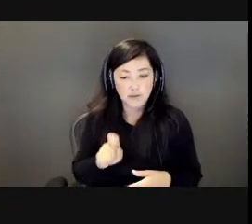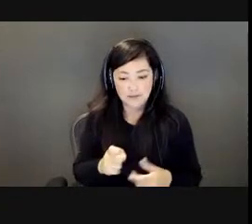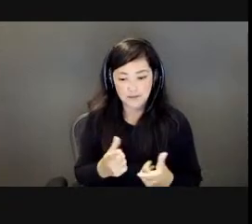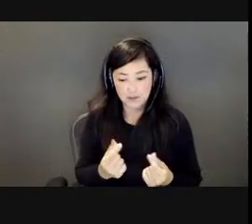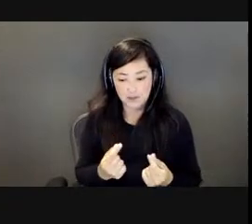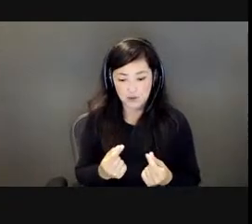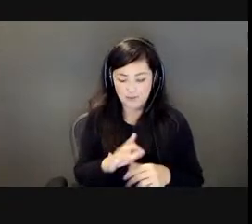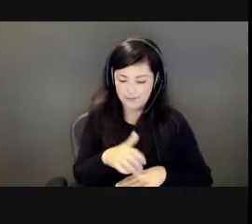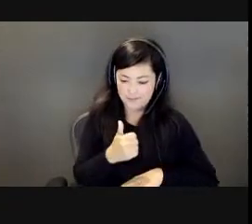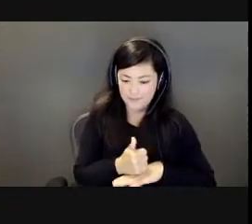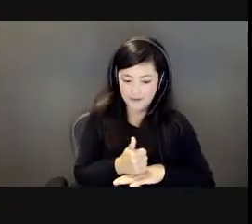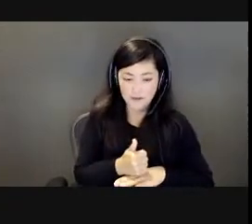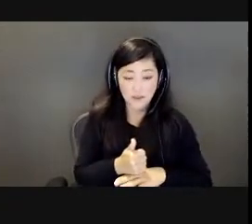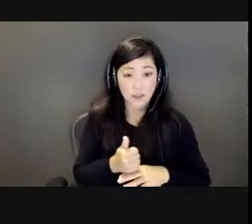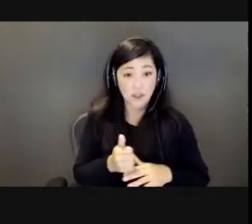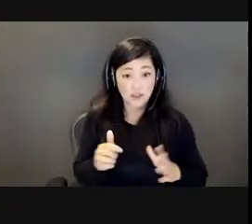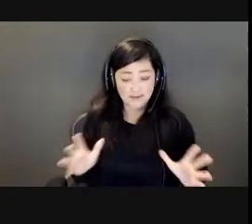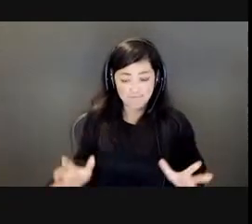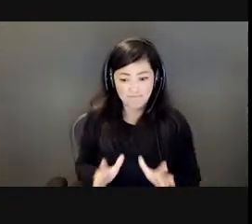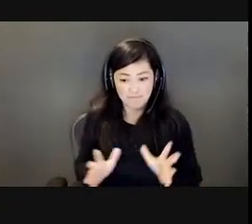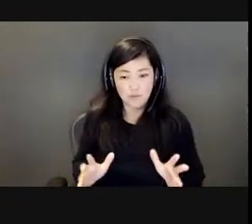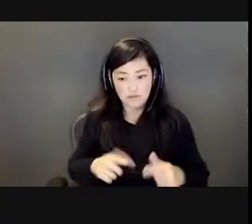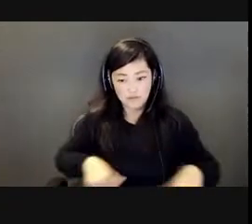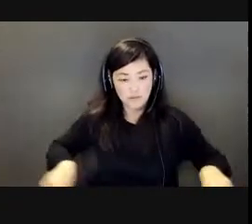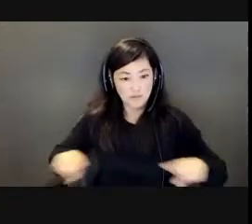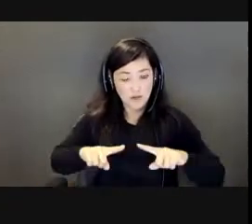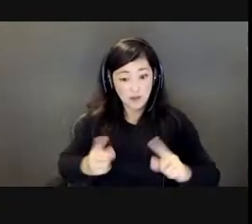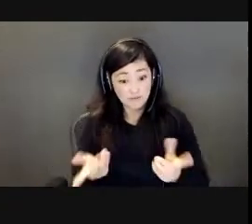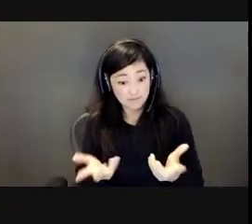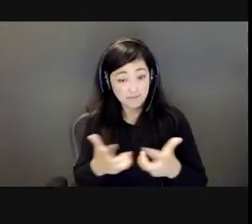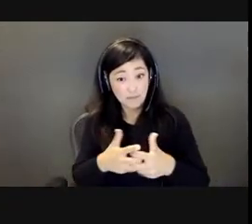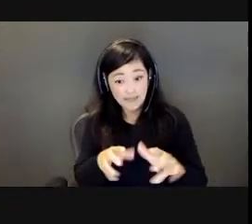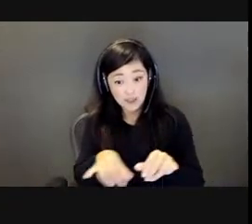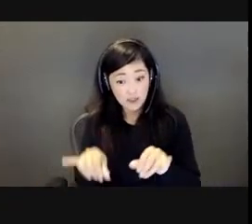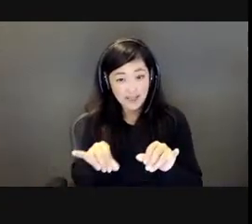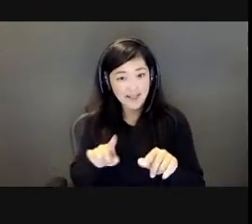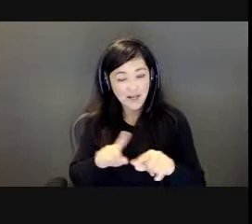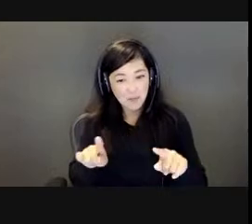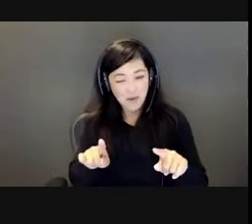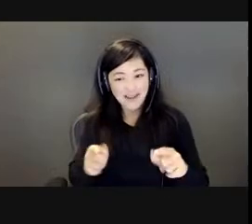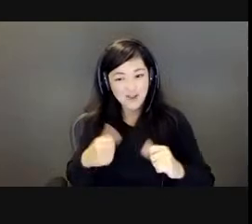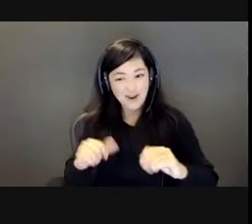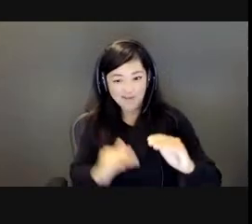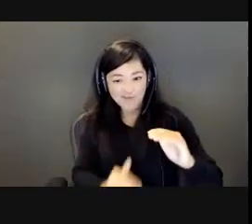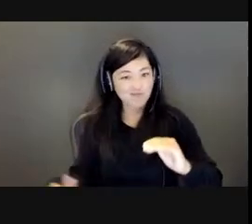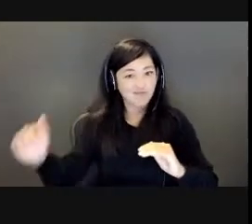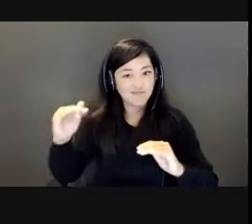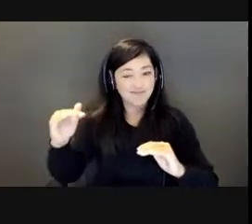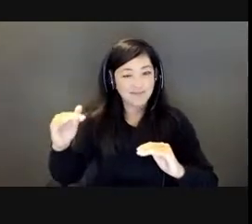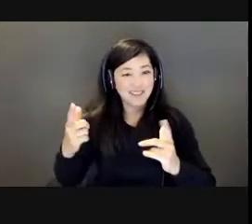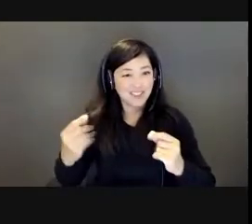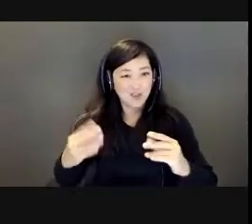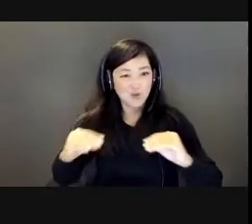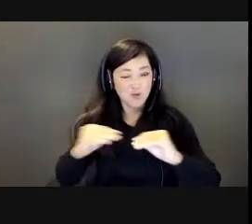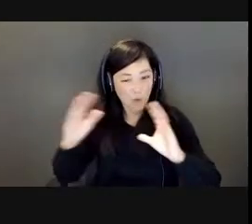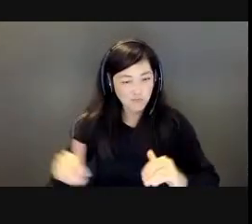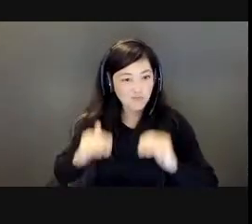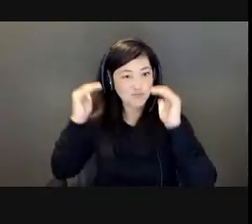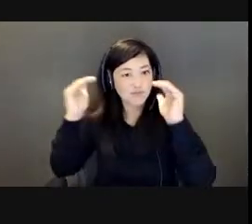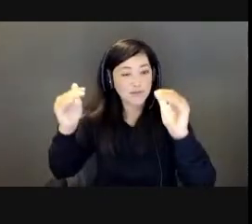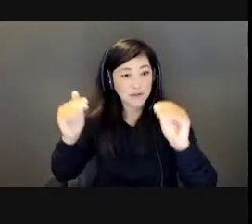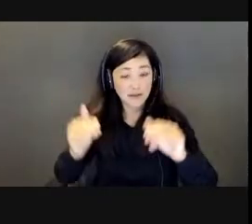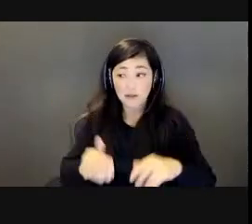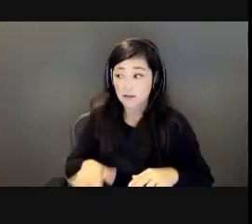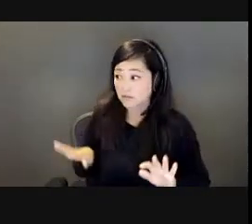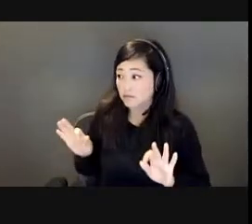encourage people to not only meet these guidelines and standards, but try and push beyond them. Excellent, and I'll certainly